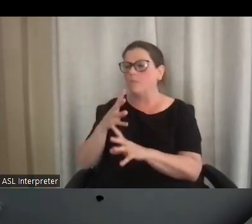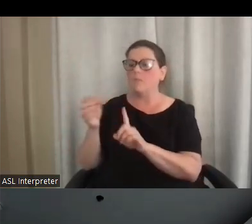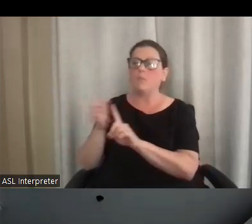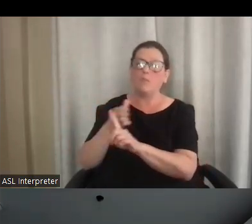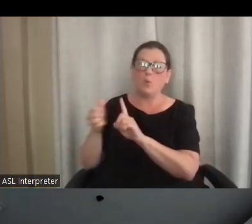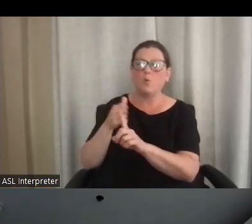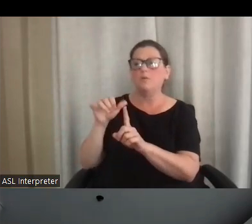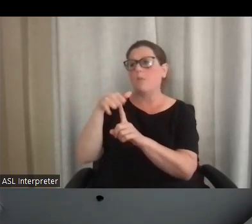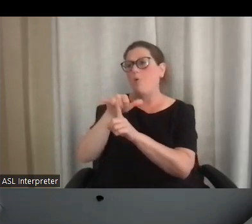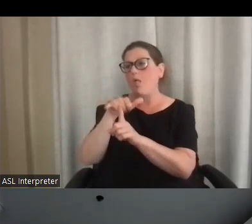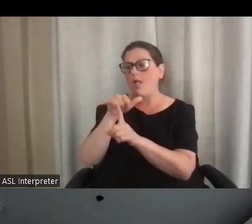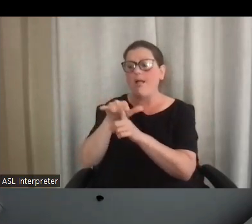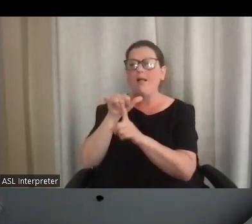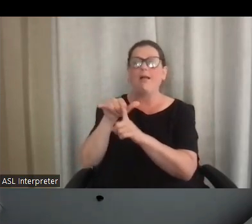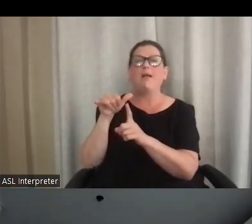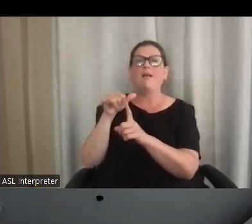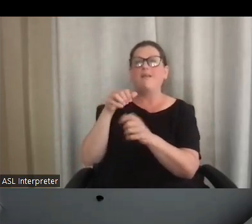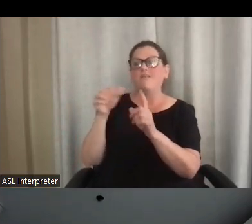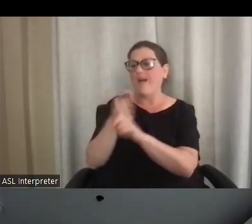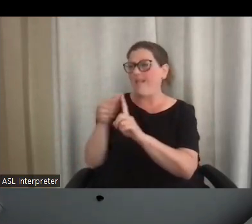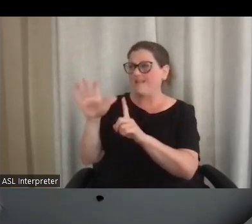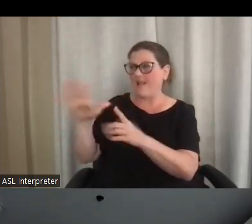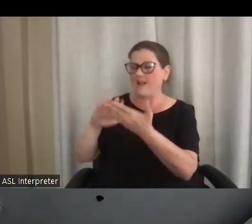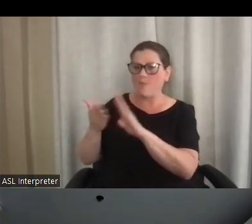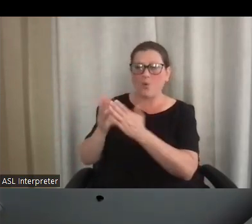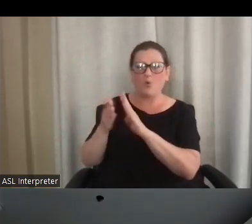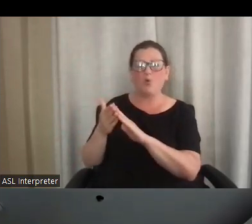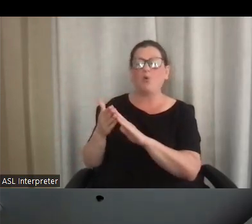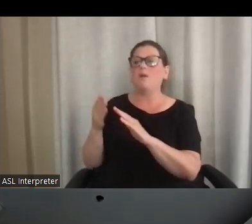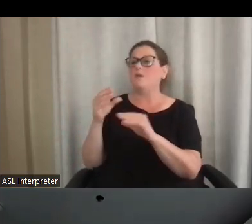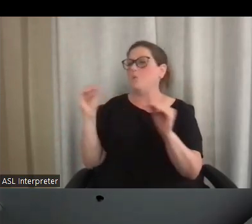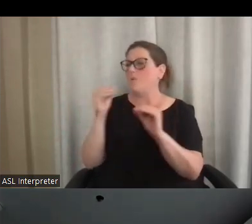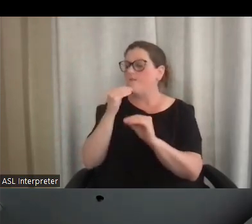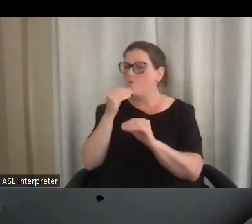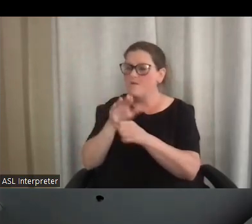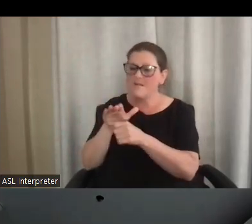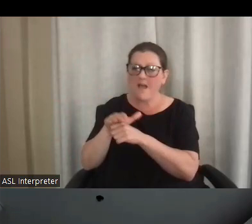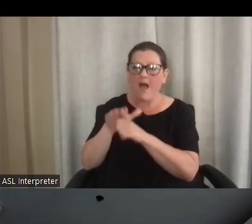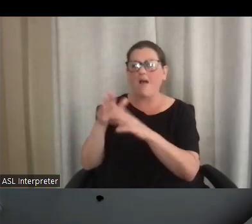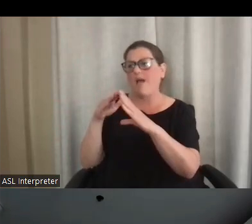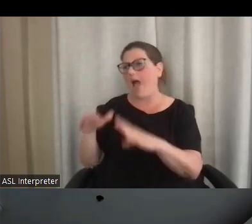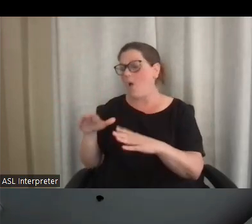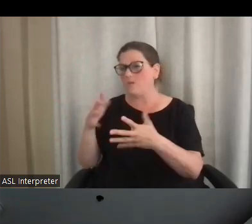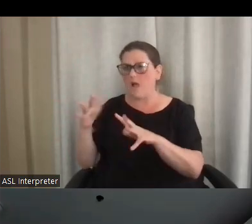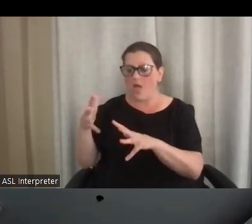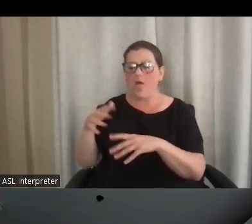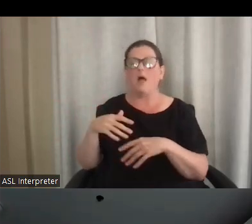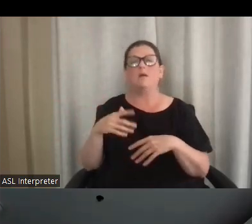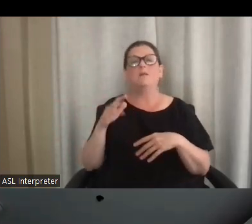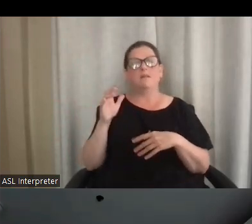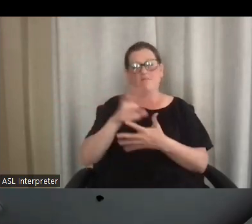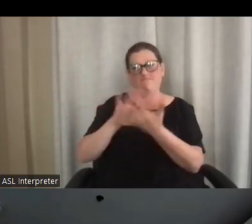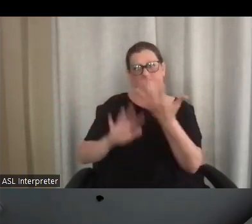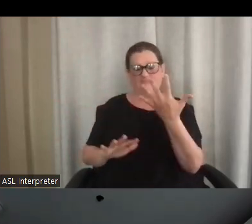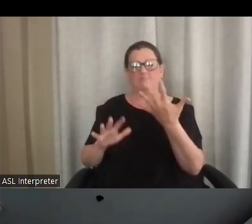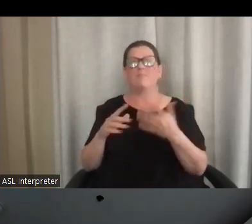the neighborhood, discrimination, food or housing insecurity, and many more. And as you've seen in the examples that I've provided, both PACEs and